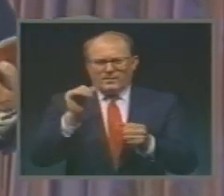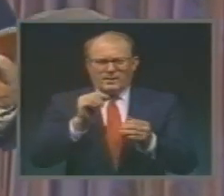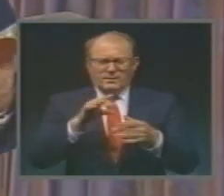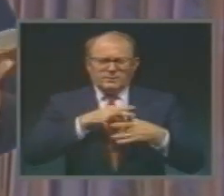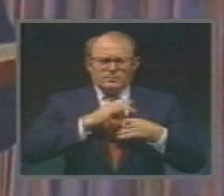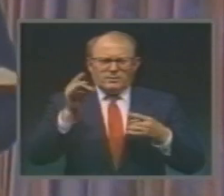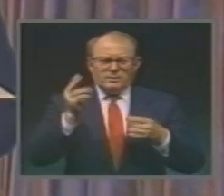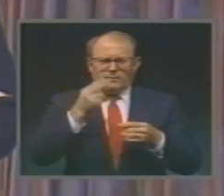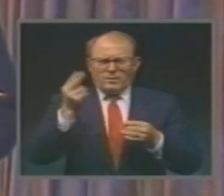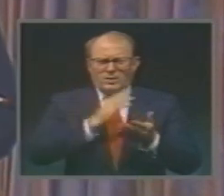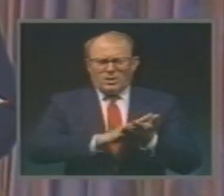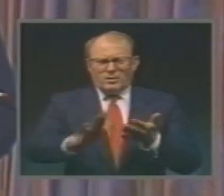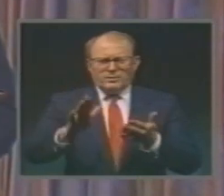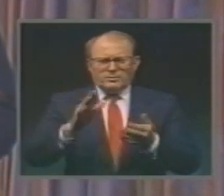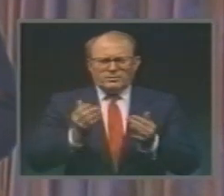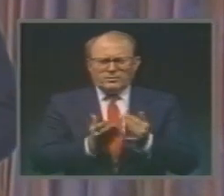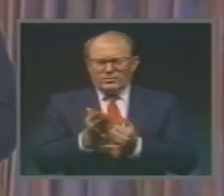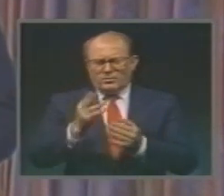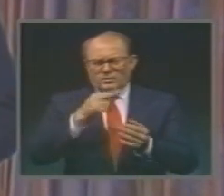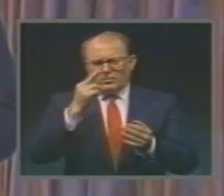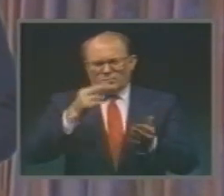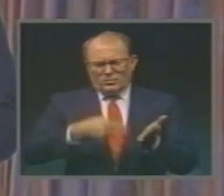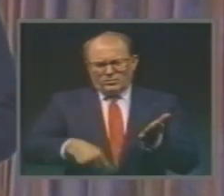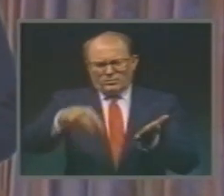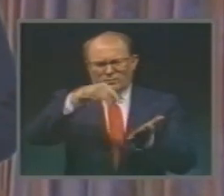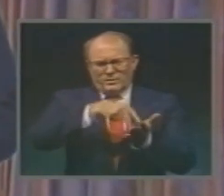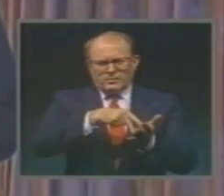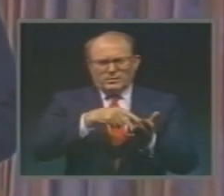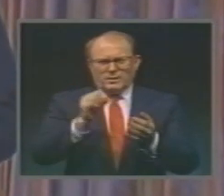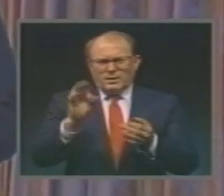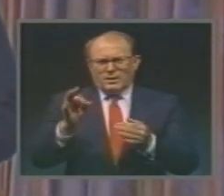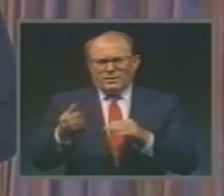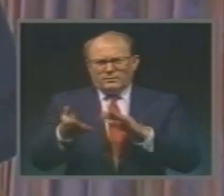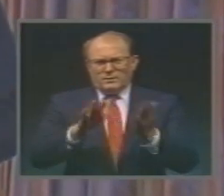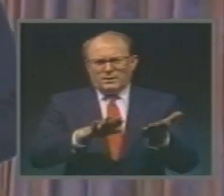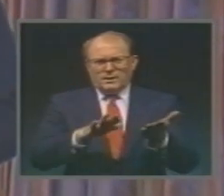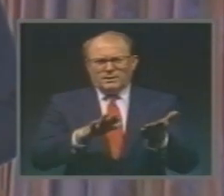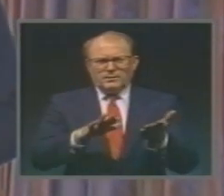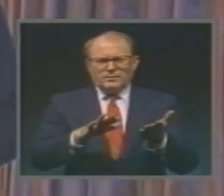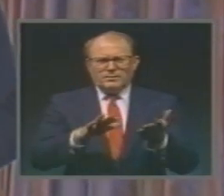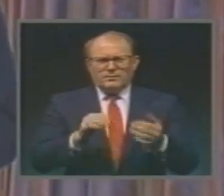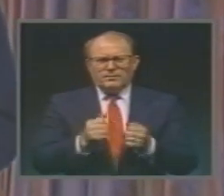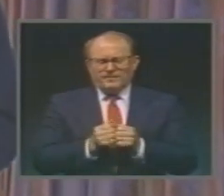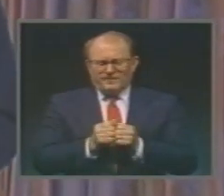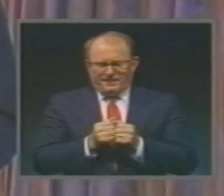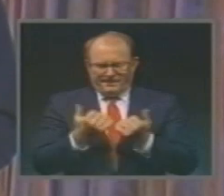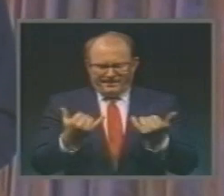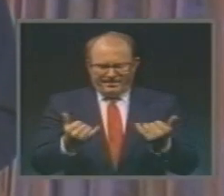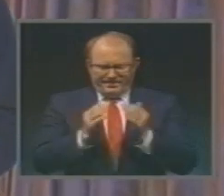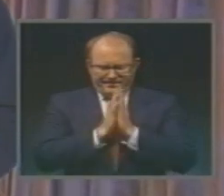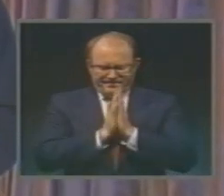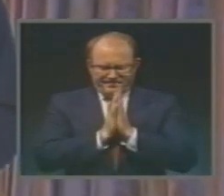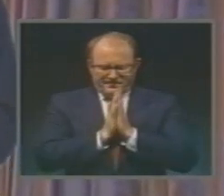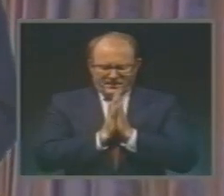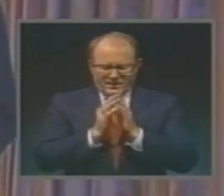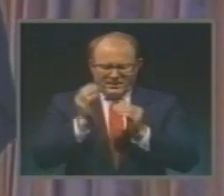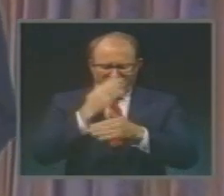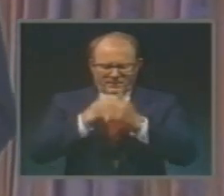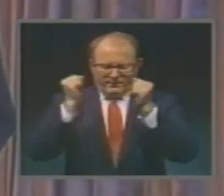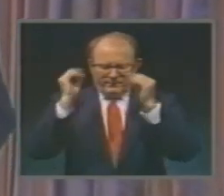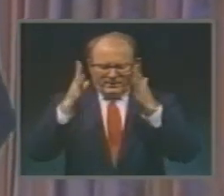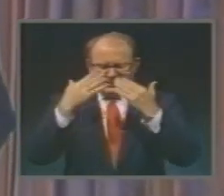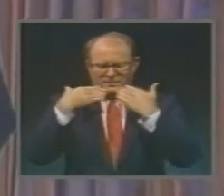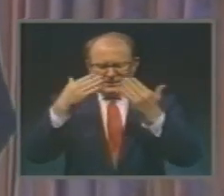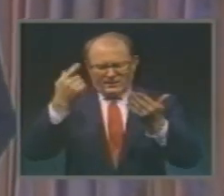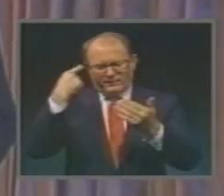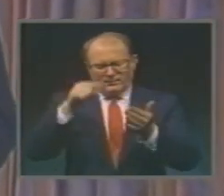of holiness, by the resurrection from the dead. Now let's pray. Our Father in heaven, we're